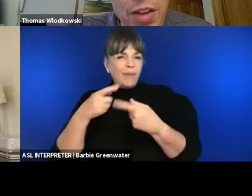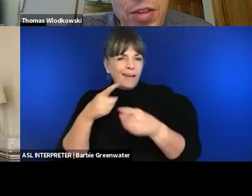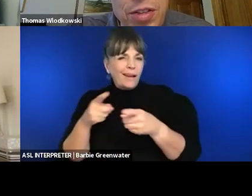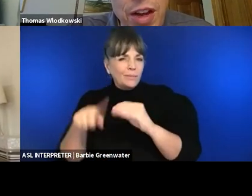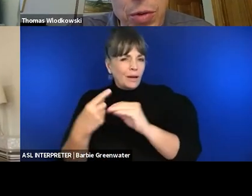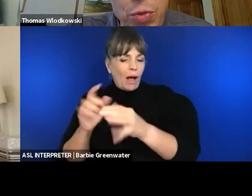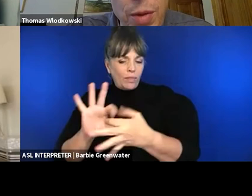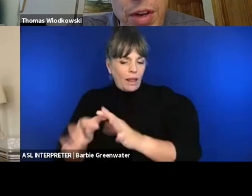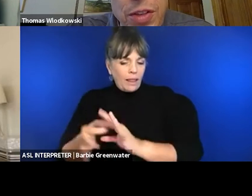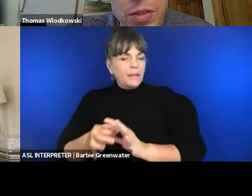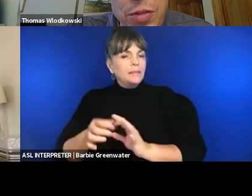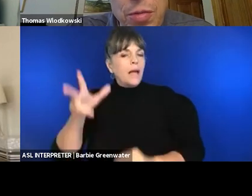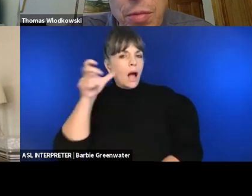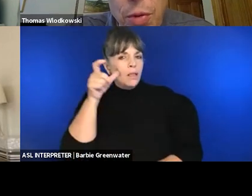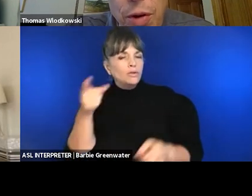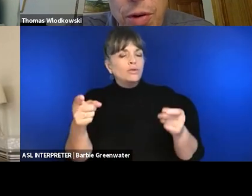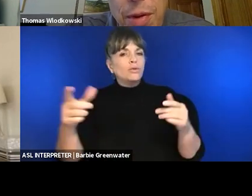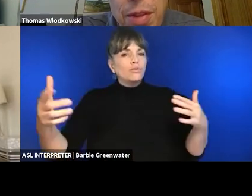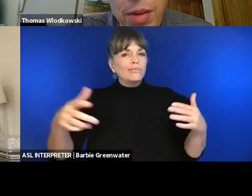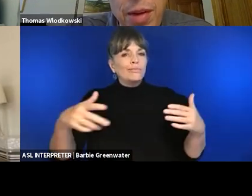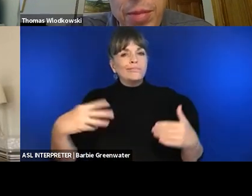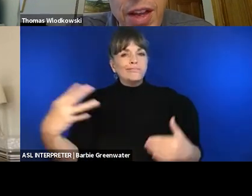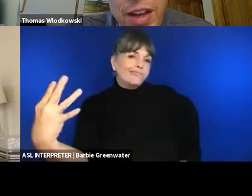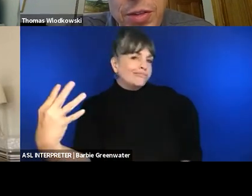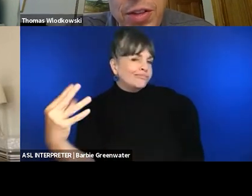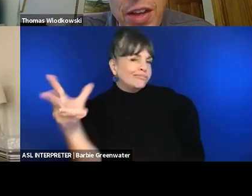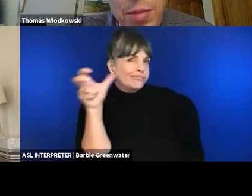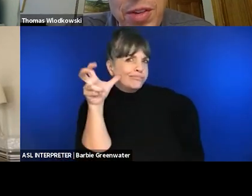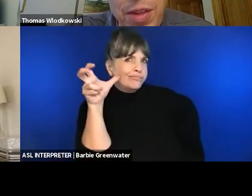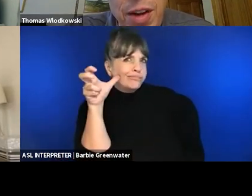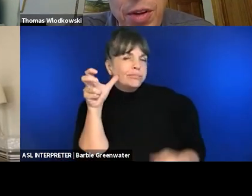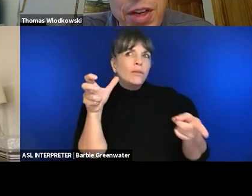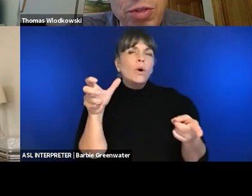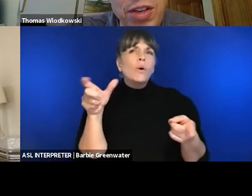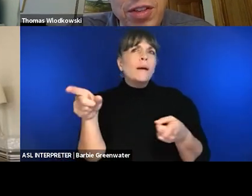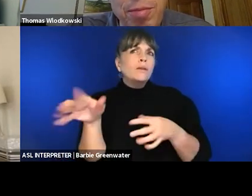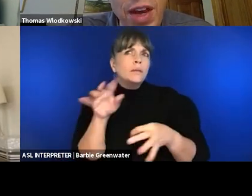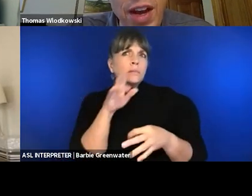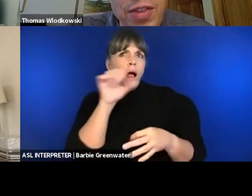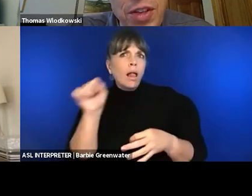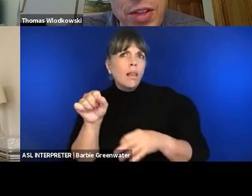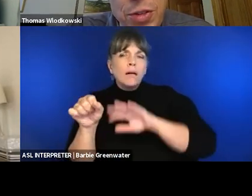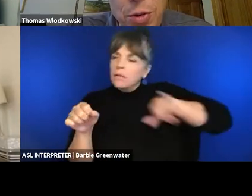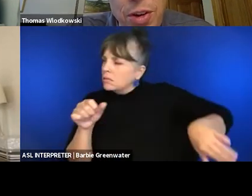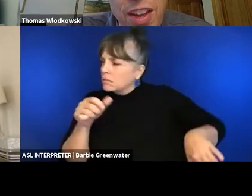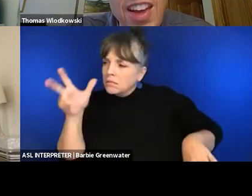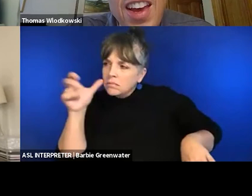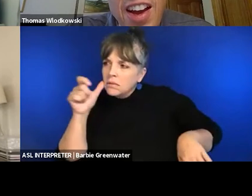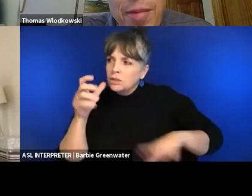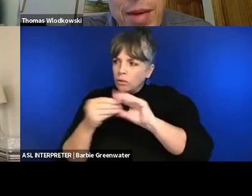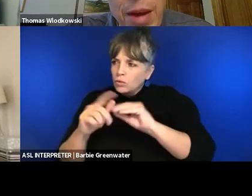And I could decide which one I'm going to listen to more. Maybe the play-by-play announcer is telling me something that I'm really interested in, some behind the scenes